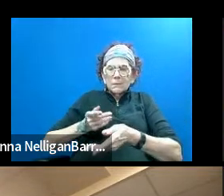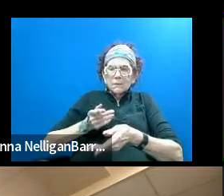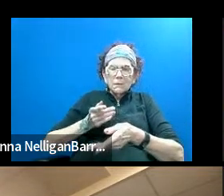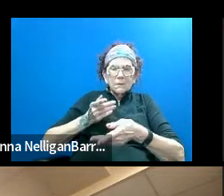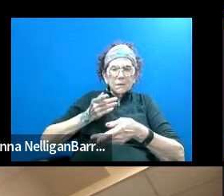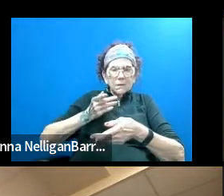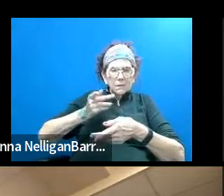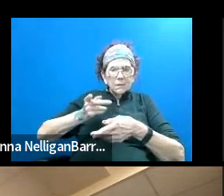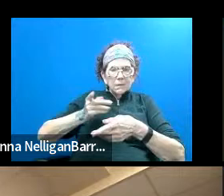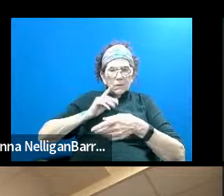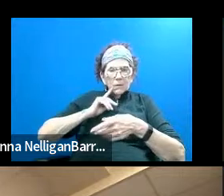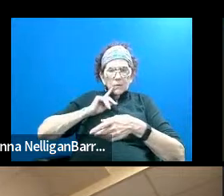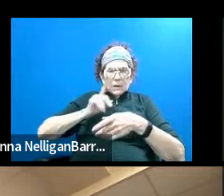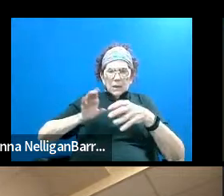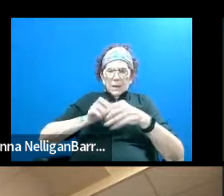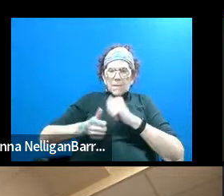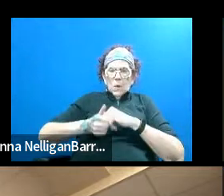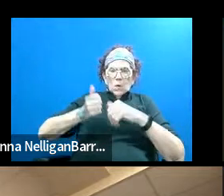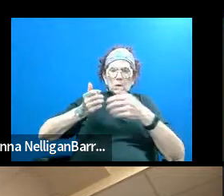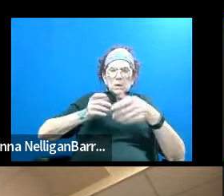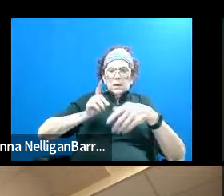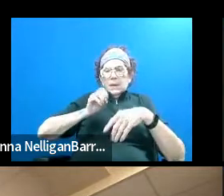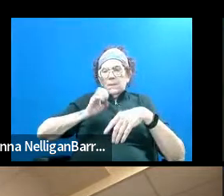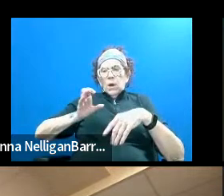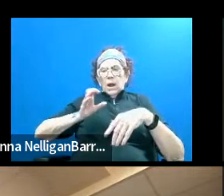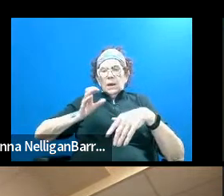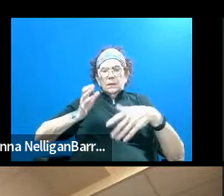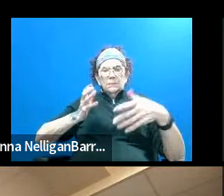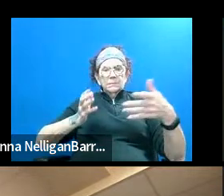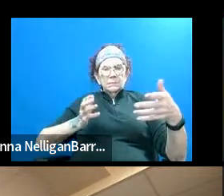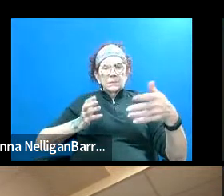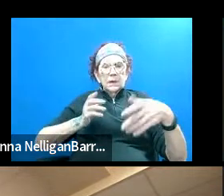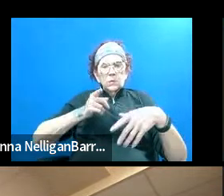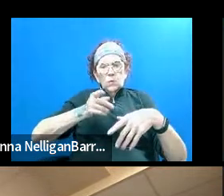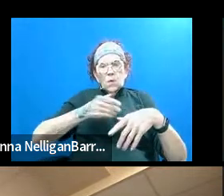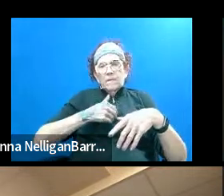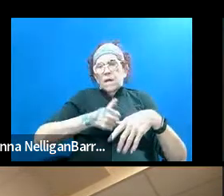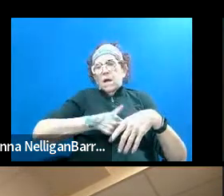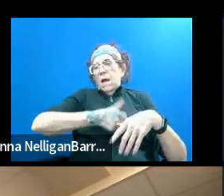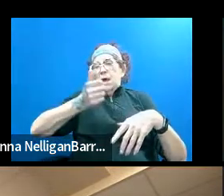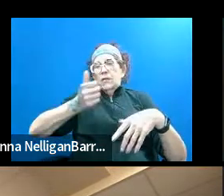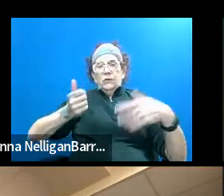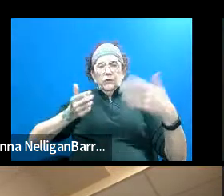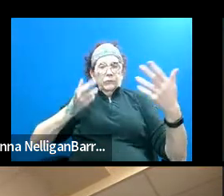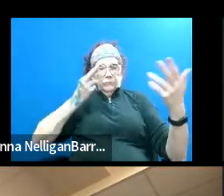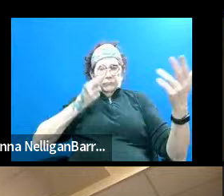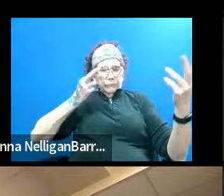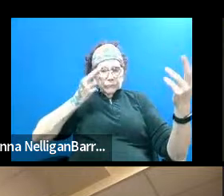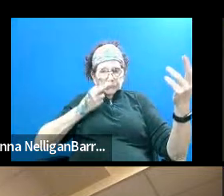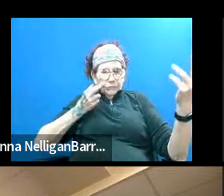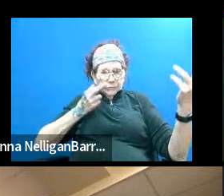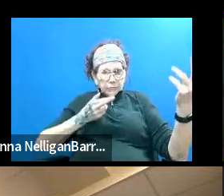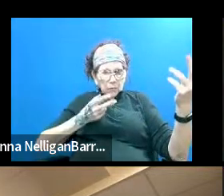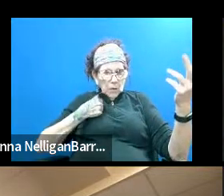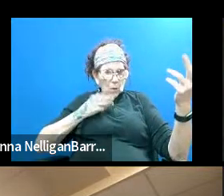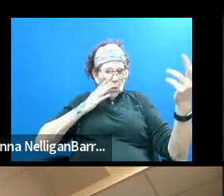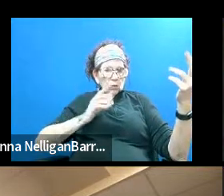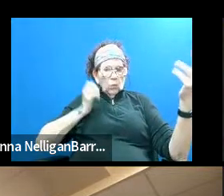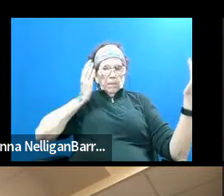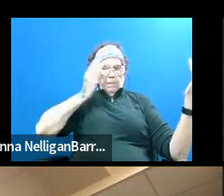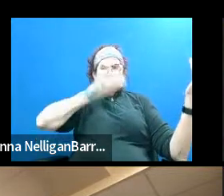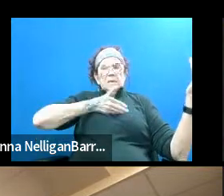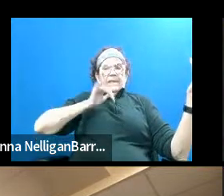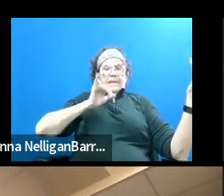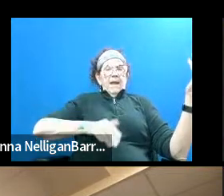possible. And you've got it, otherwise we're going to misstep. And she